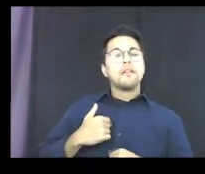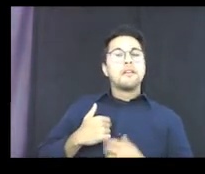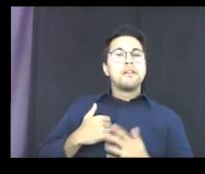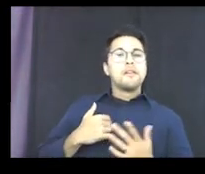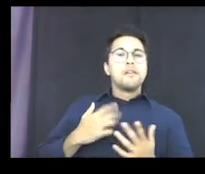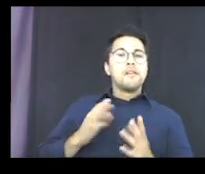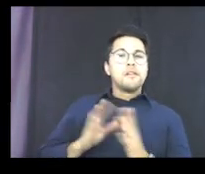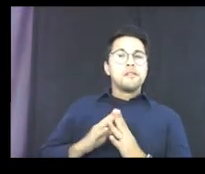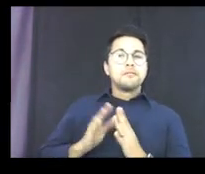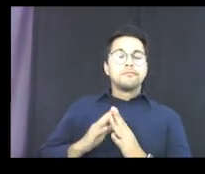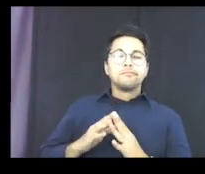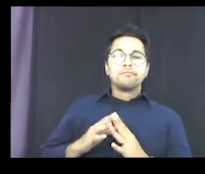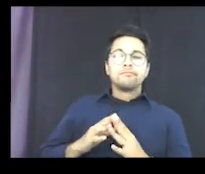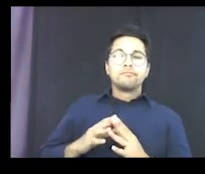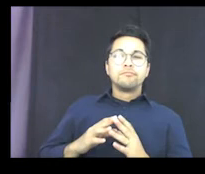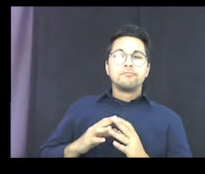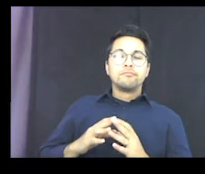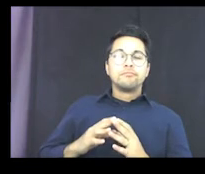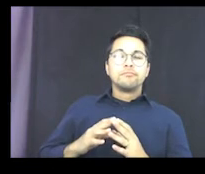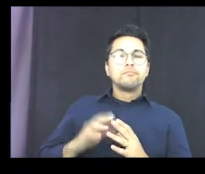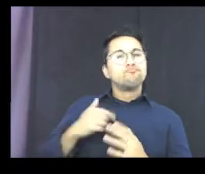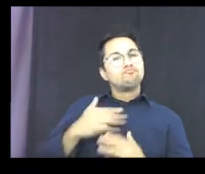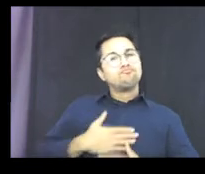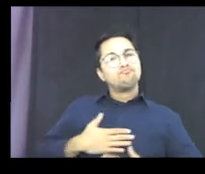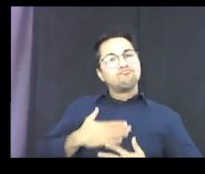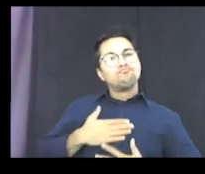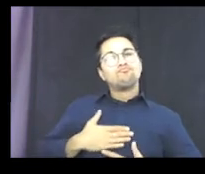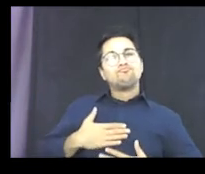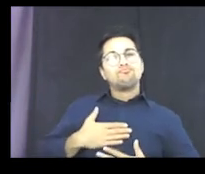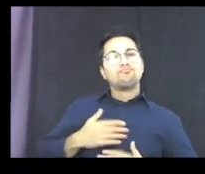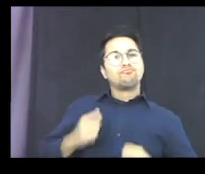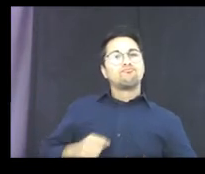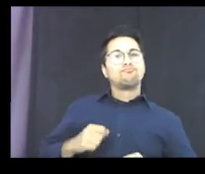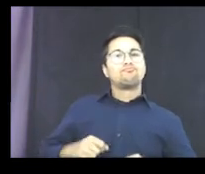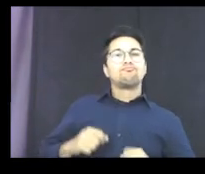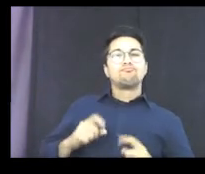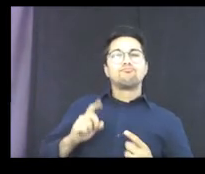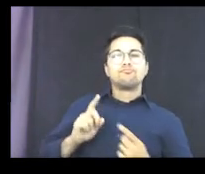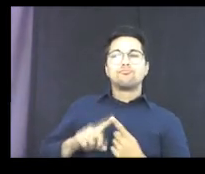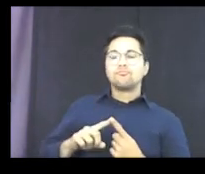I enjoy being able to